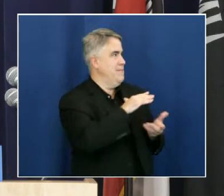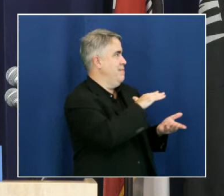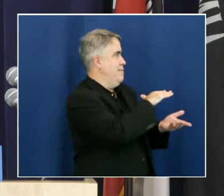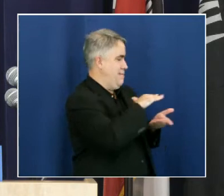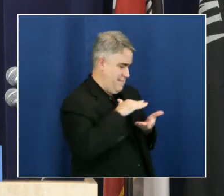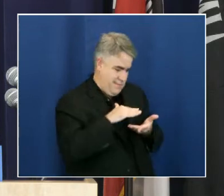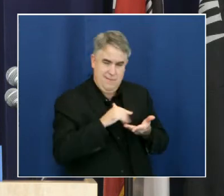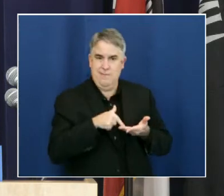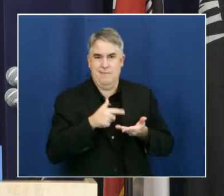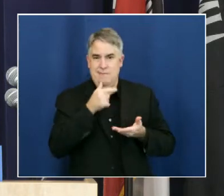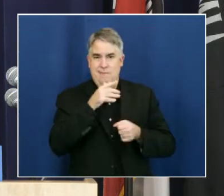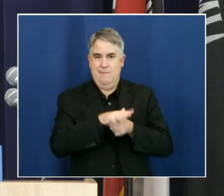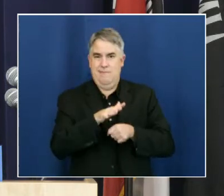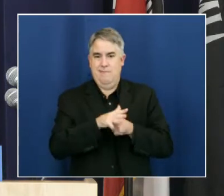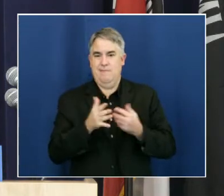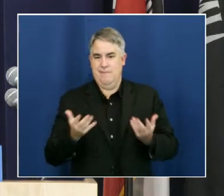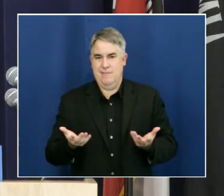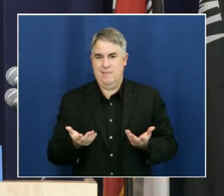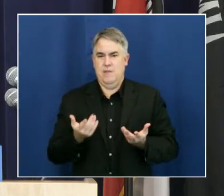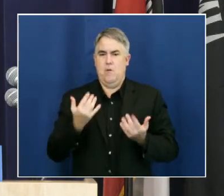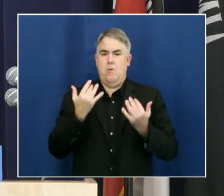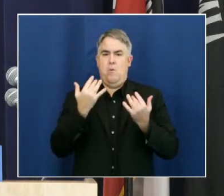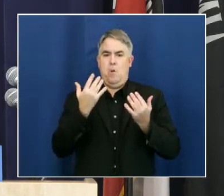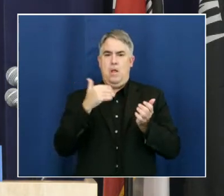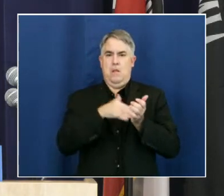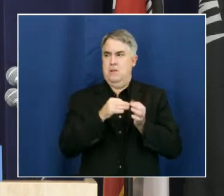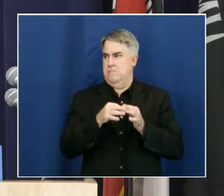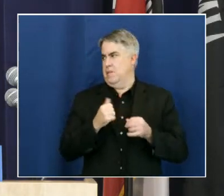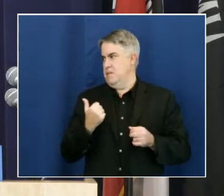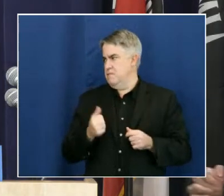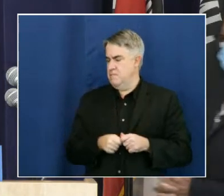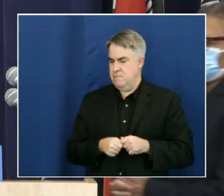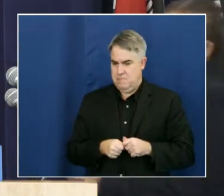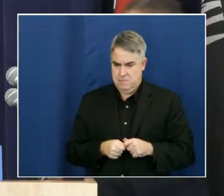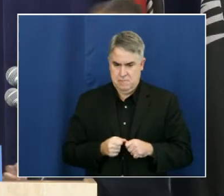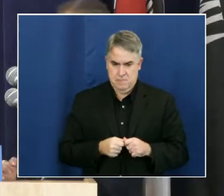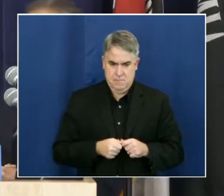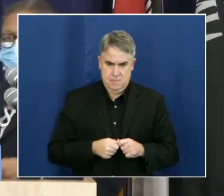continuing to try and work through the tiers. But I'm going to let Dr. Wooten take both of those questions for you.